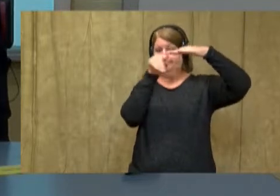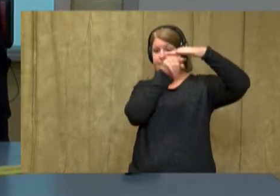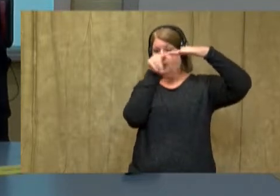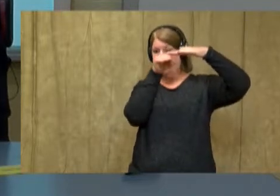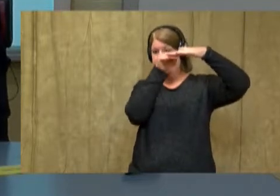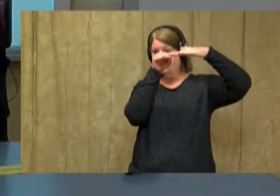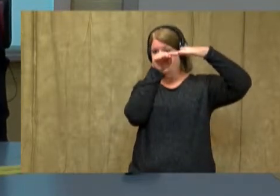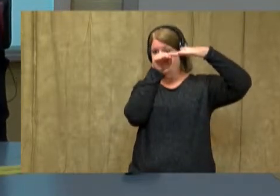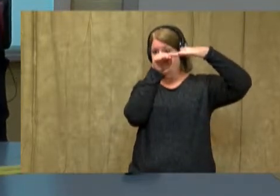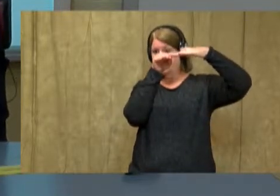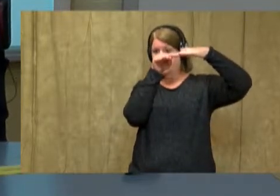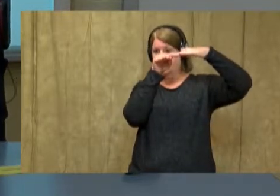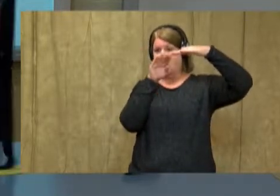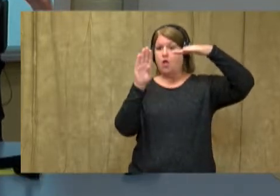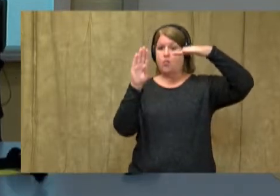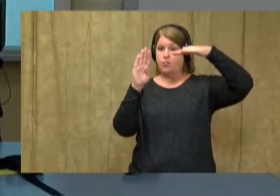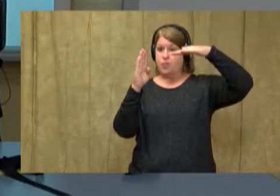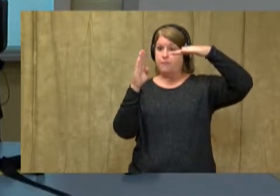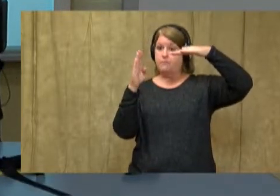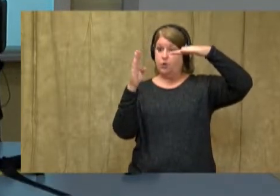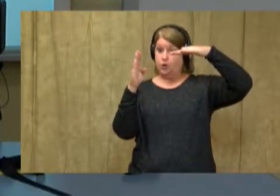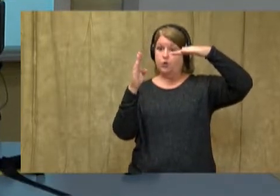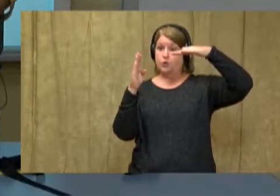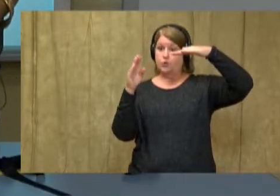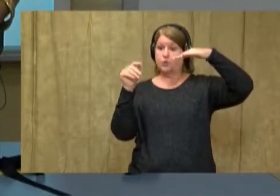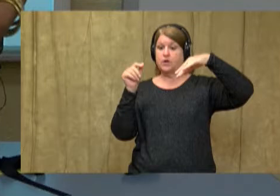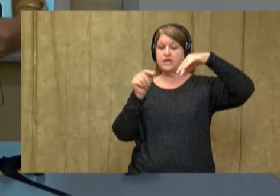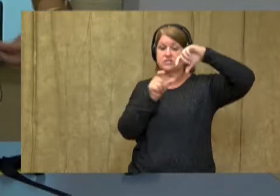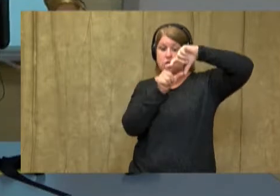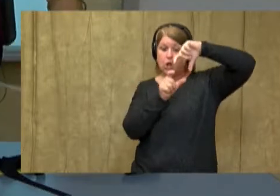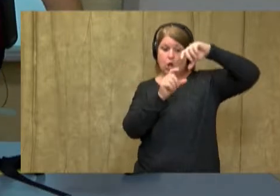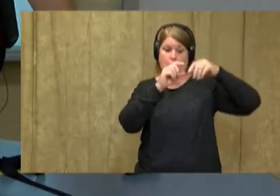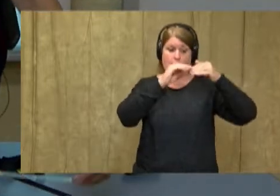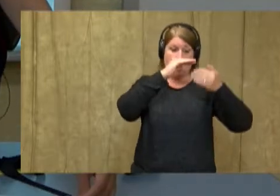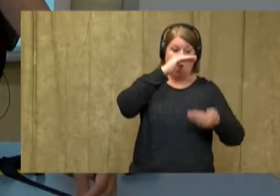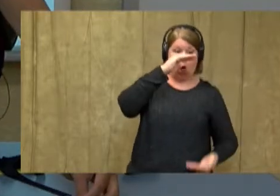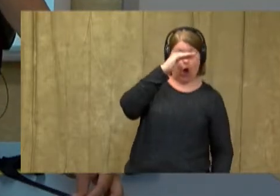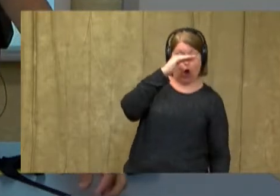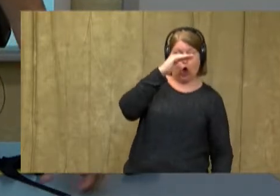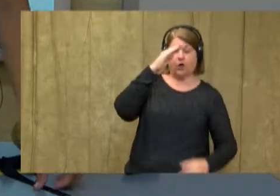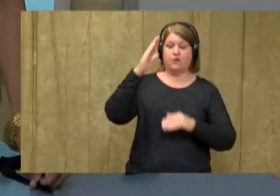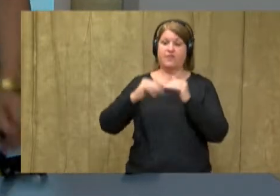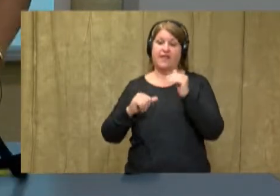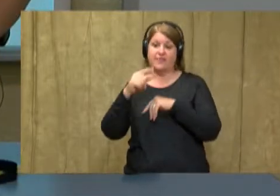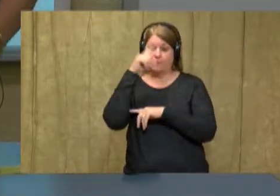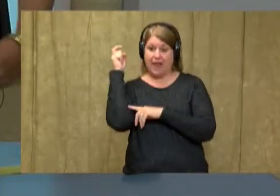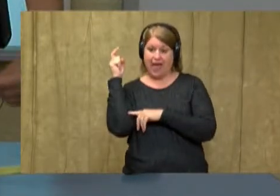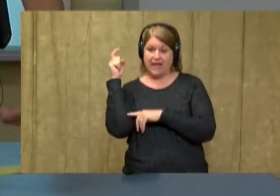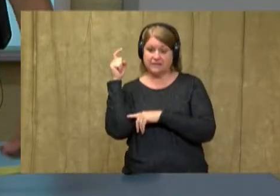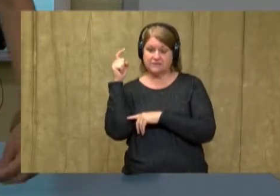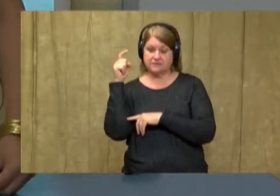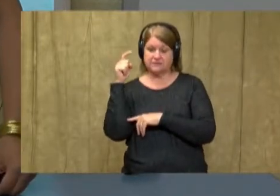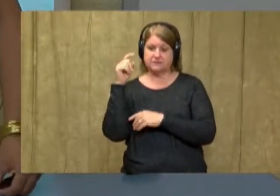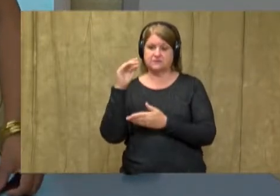point, the blue ribbon is longer than the black.